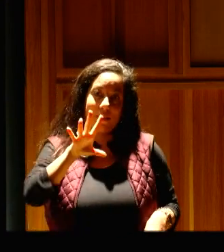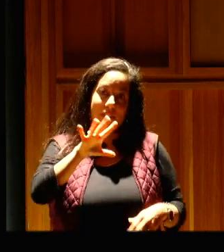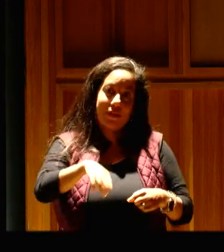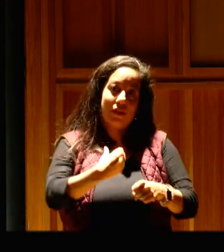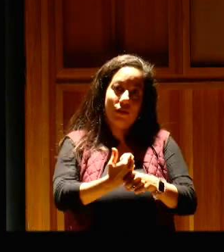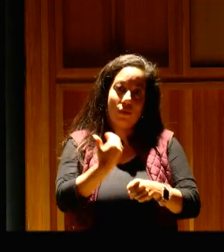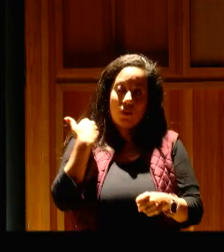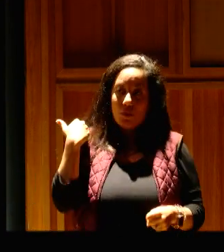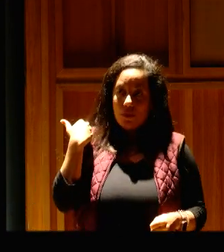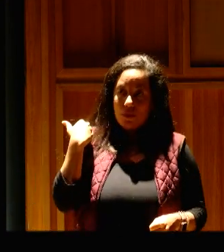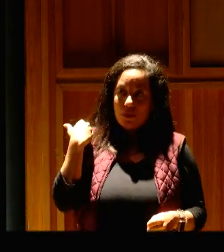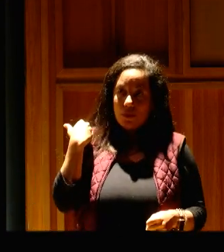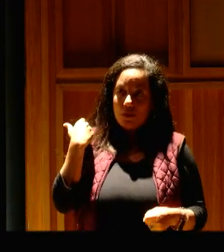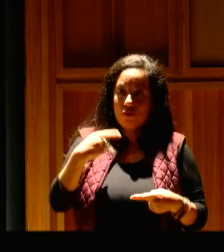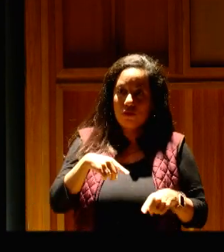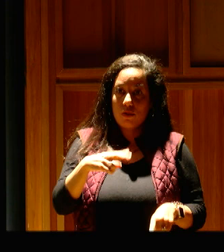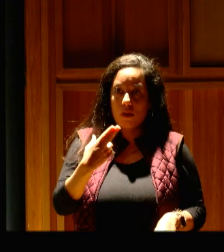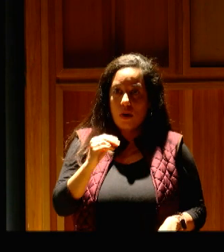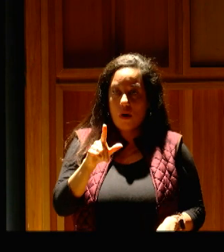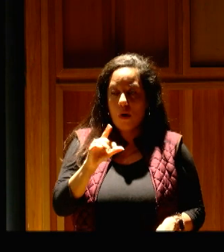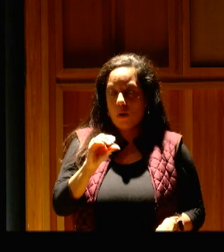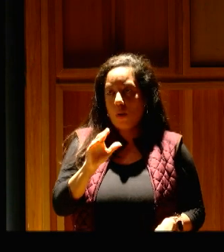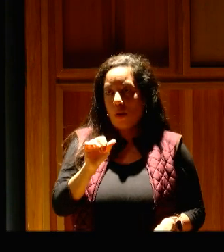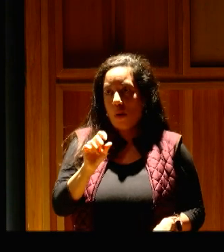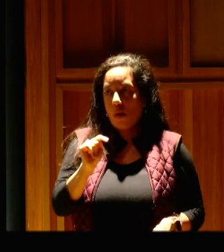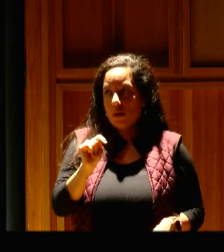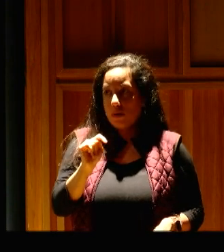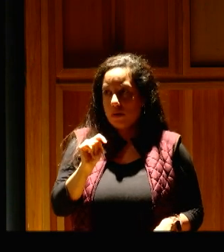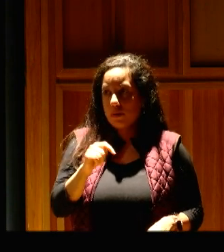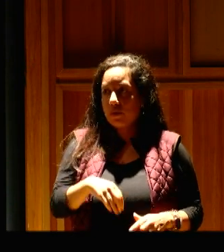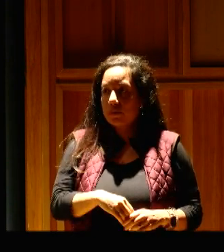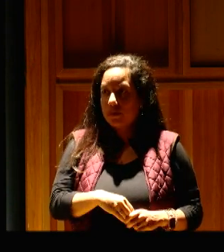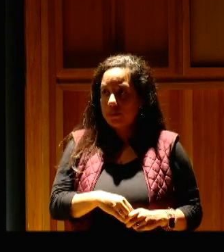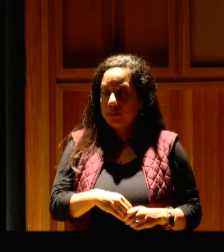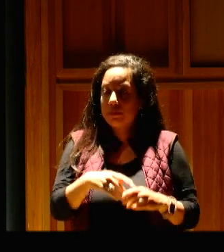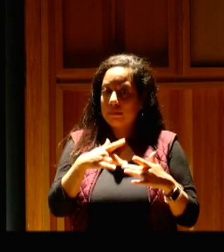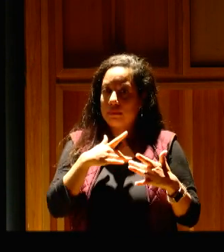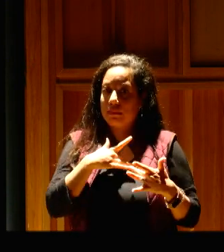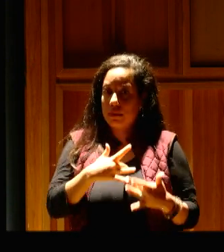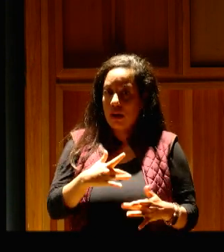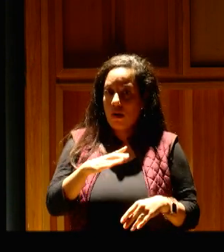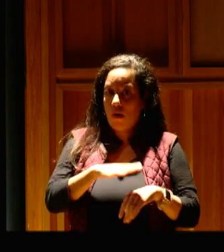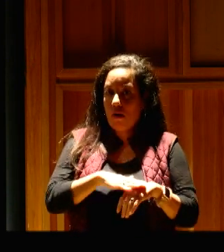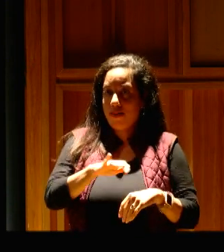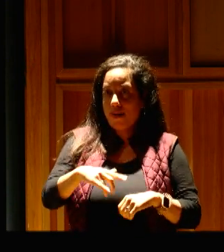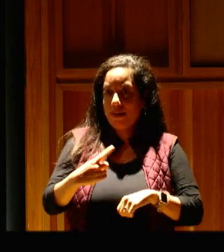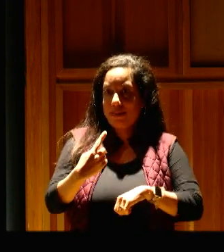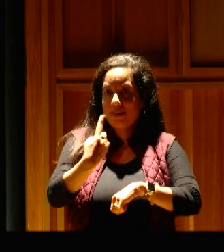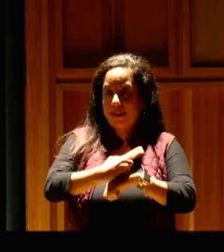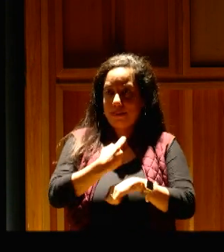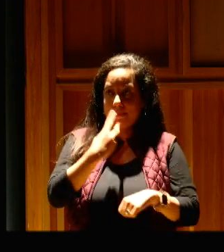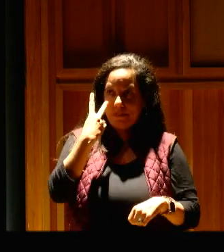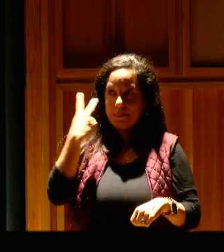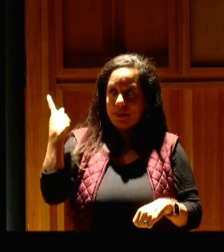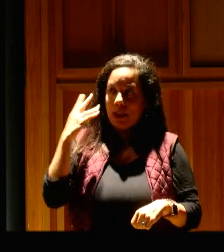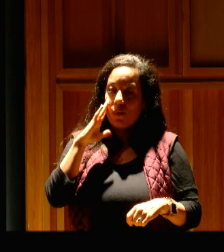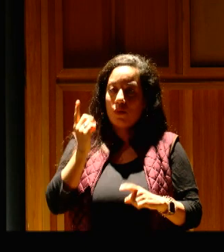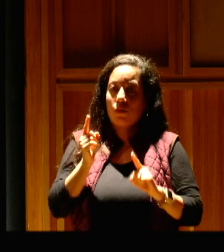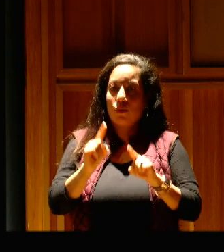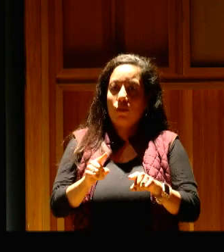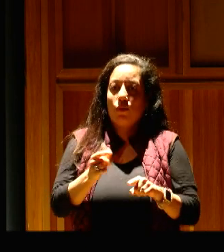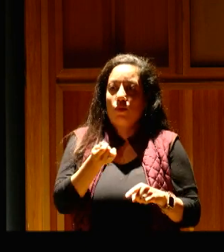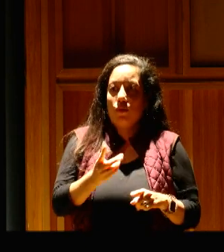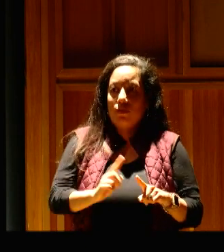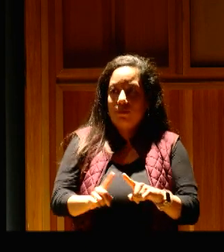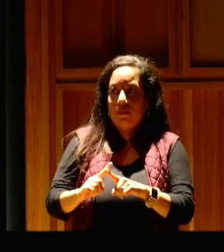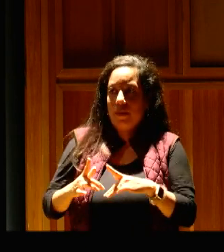ago in the Holocaust. Usually, on Holocaust Remembrance Day, I'll go to a handful of